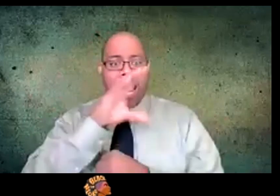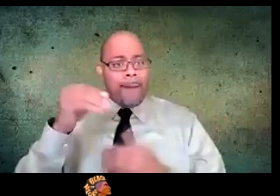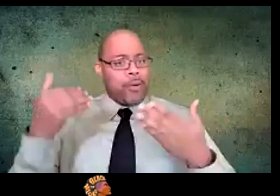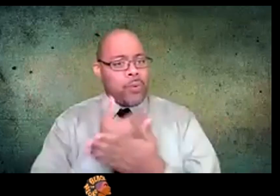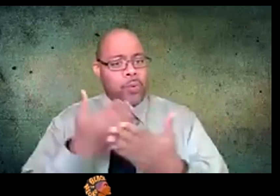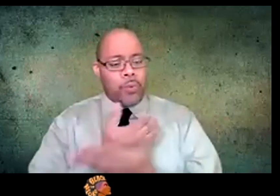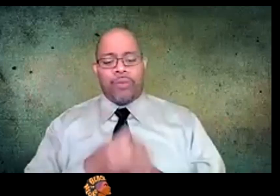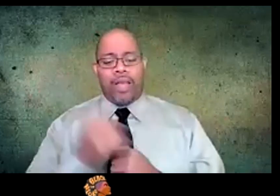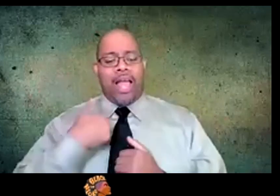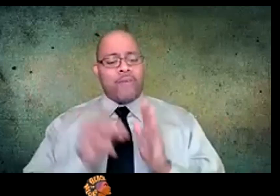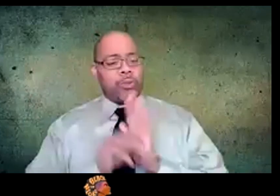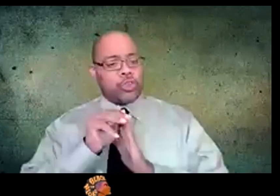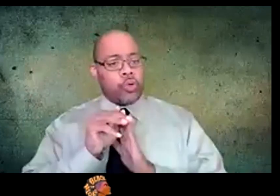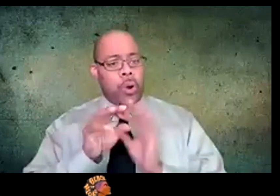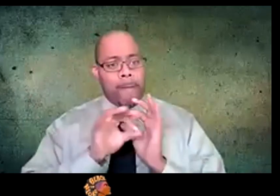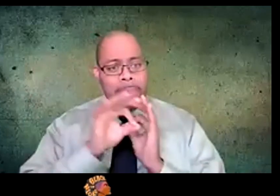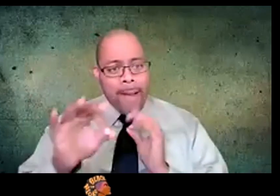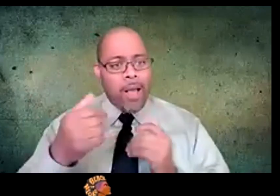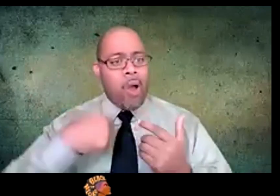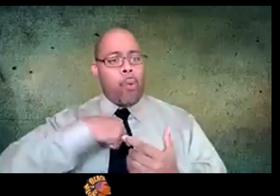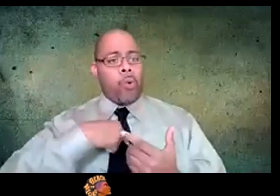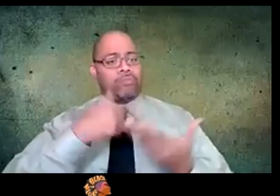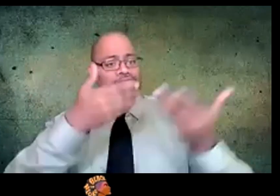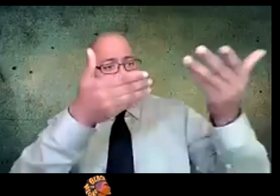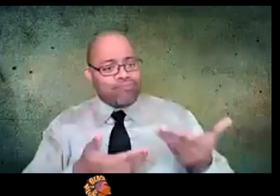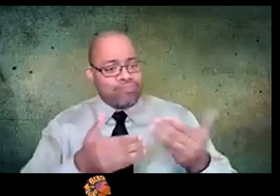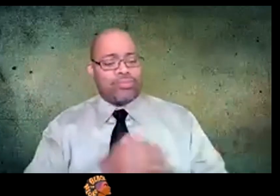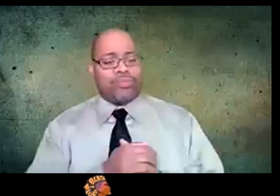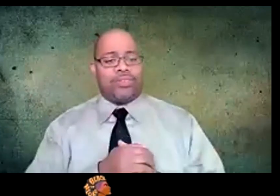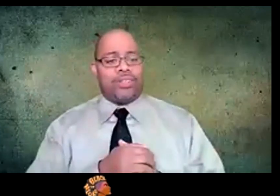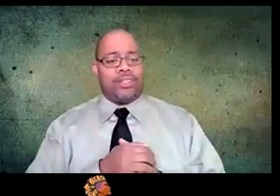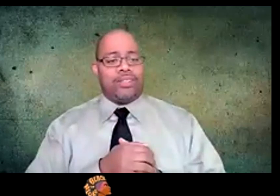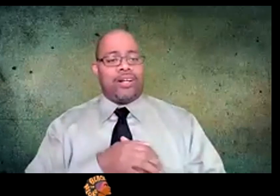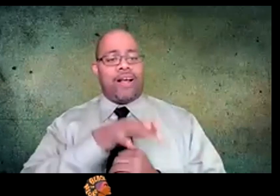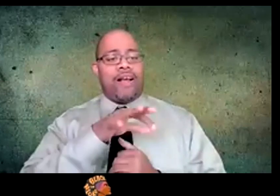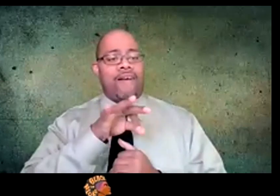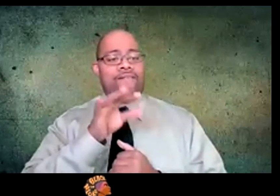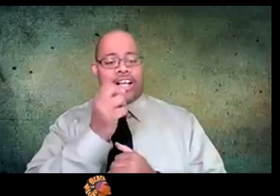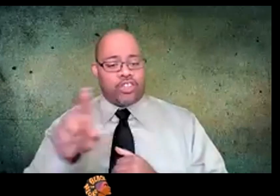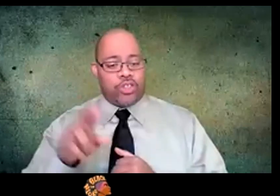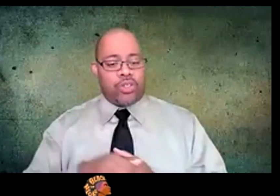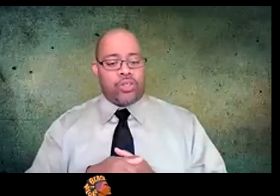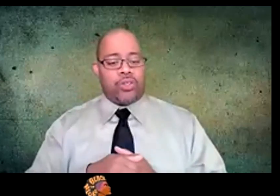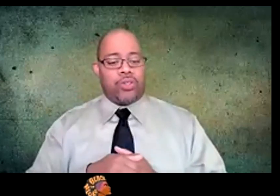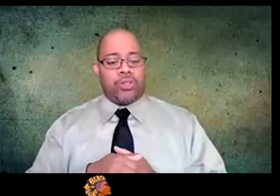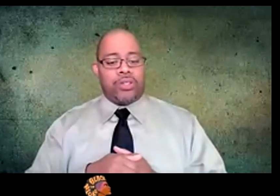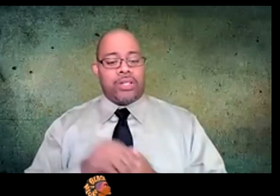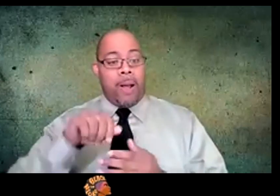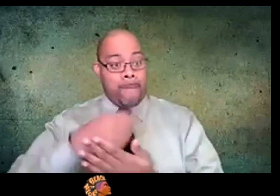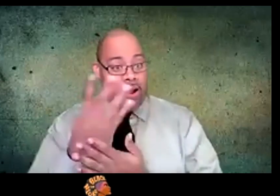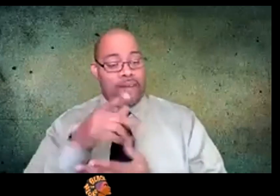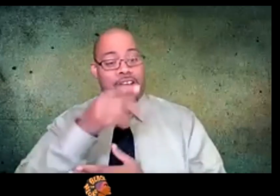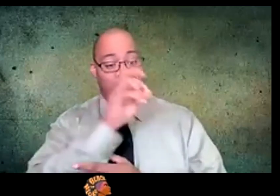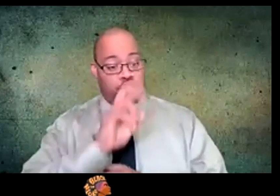but we have a mature pipeline. We inherited the Pfizer's ex-CNS portfolio. So Pfizer